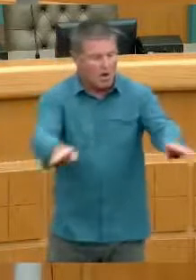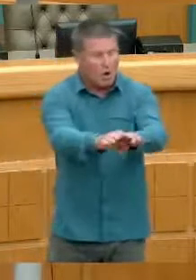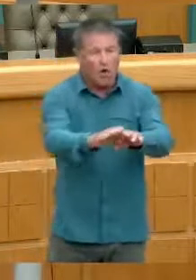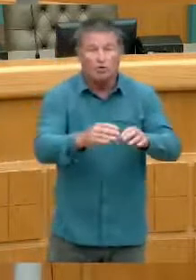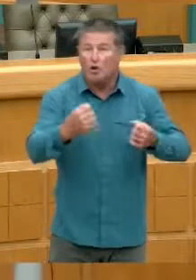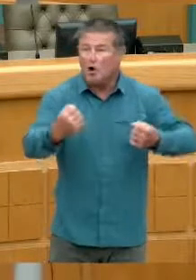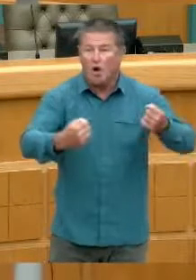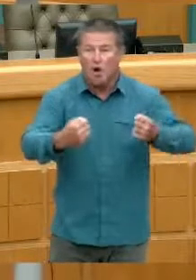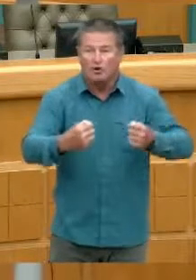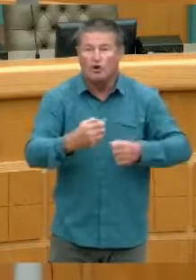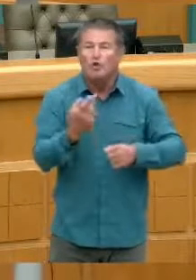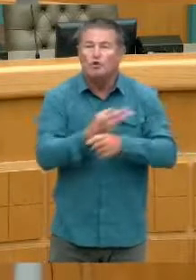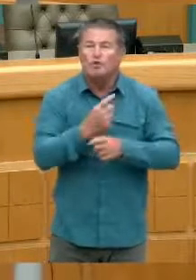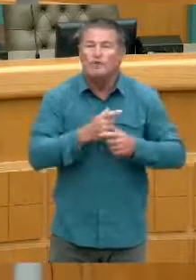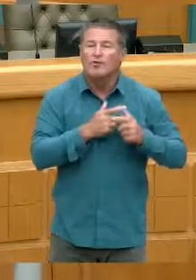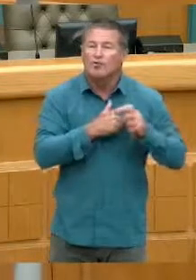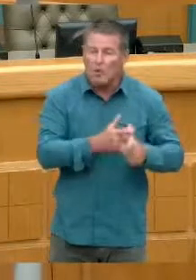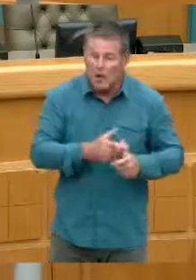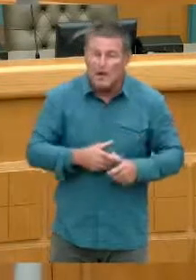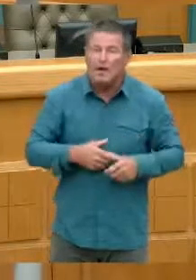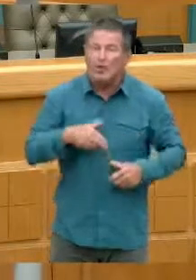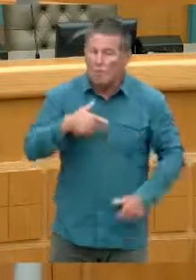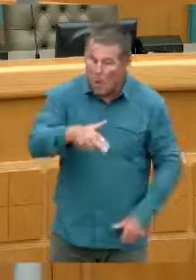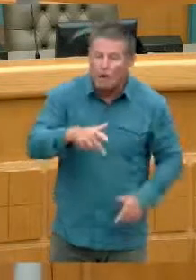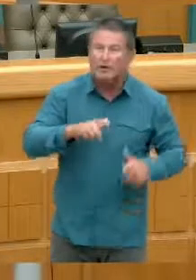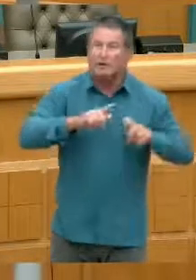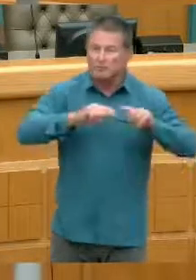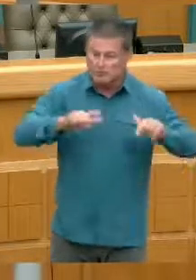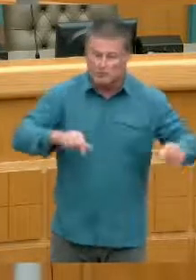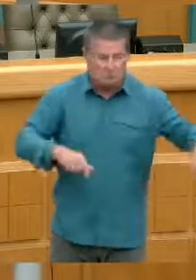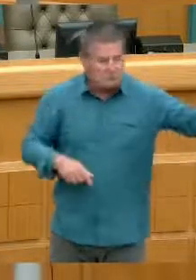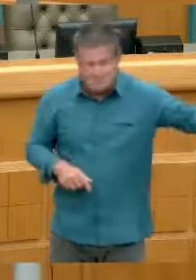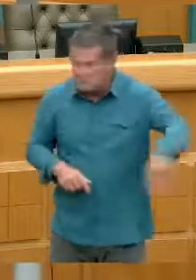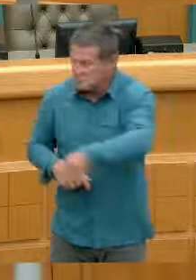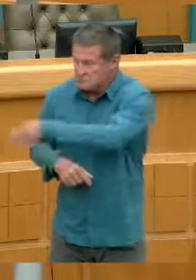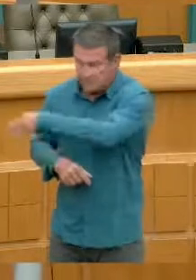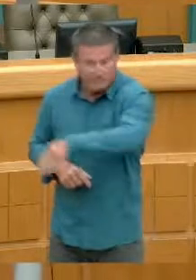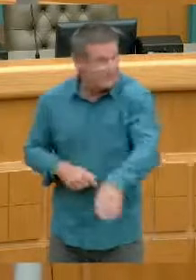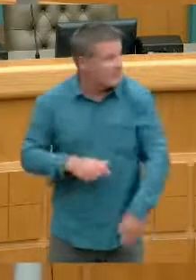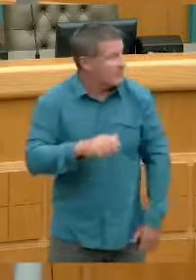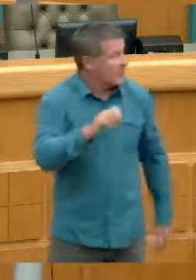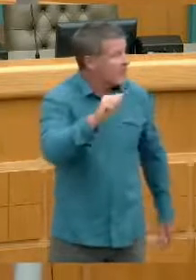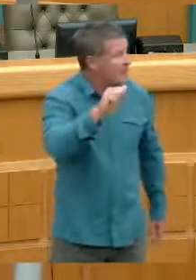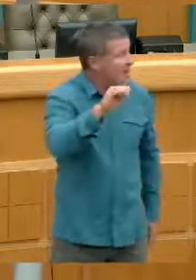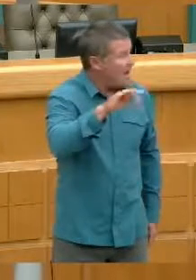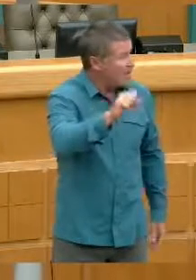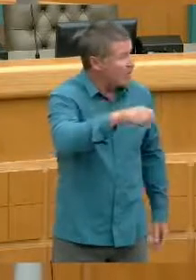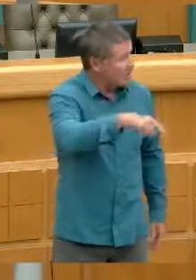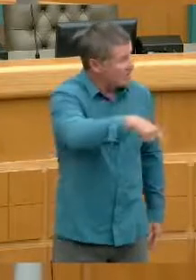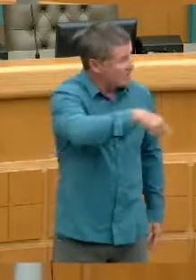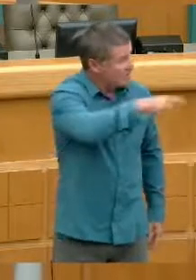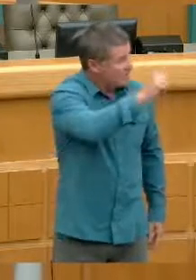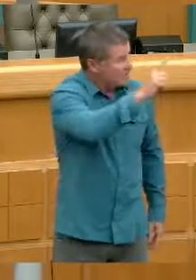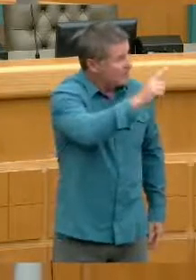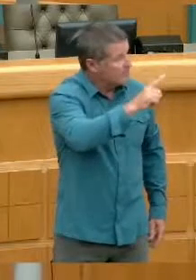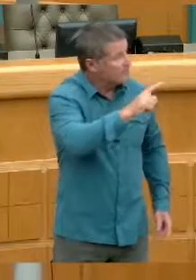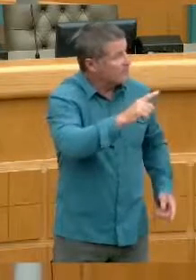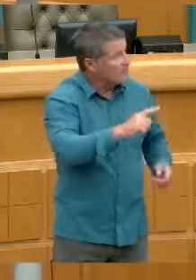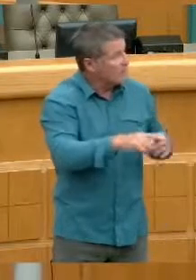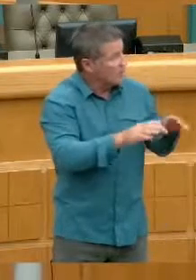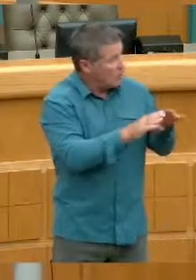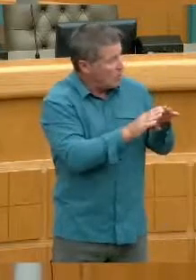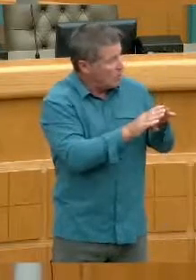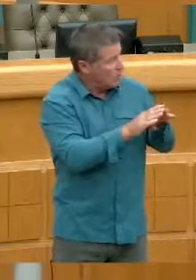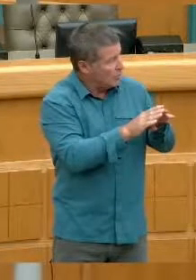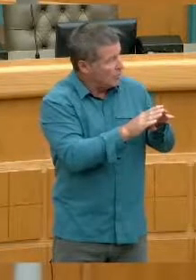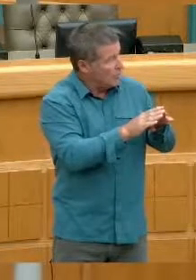take that, and I'll show you, here we go on this map, from Ayers, the edge of Cole Park, down to here will be closed, but